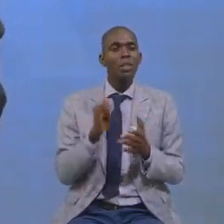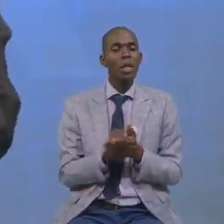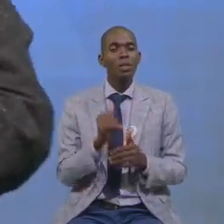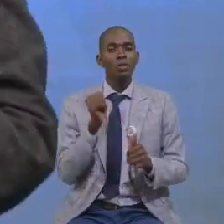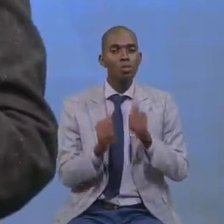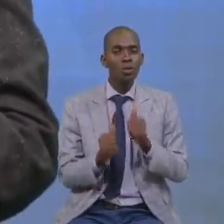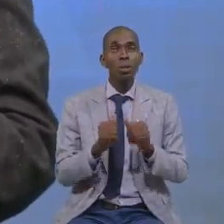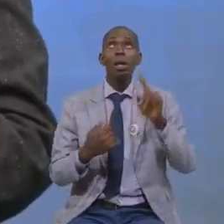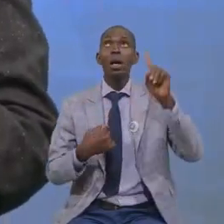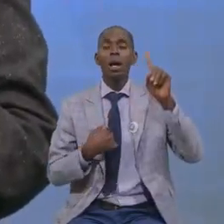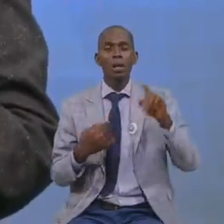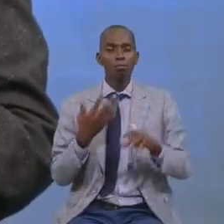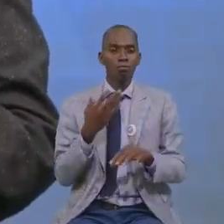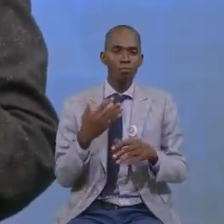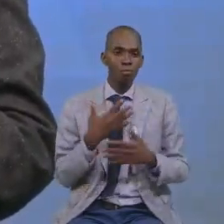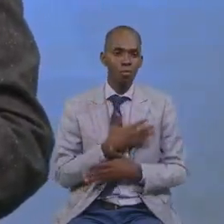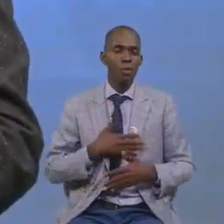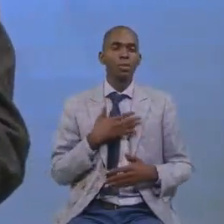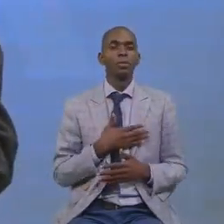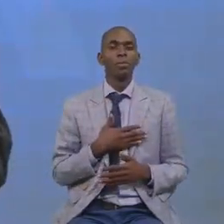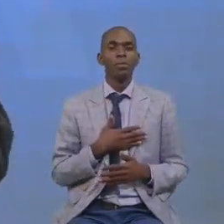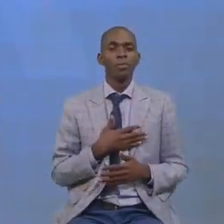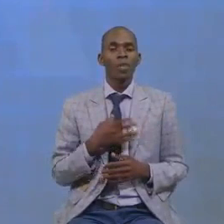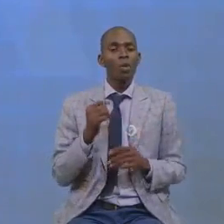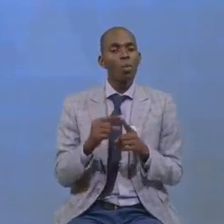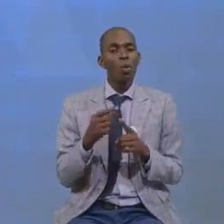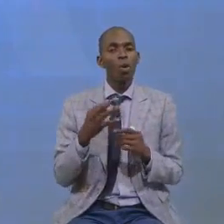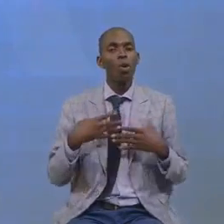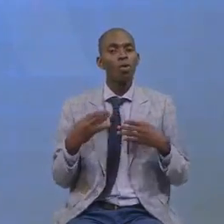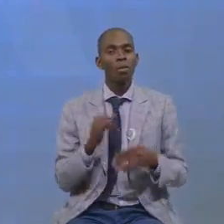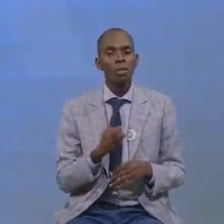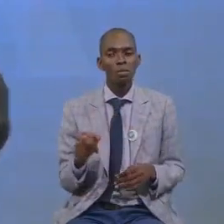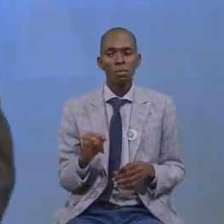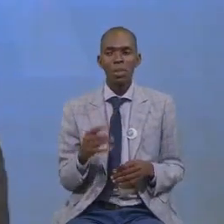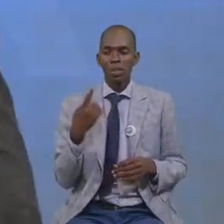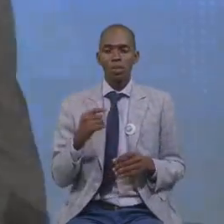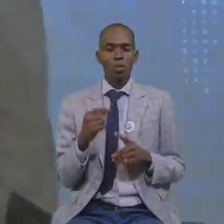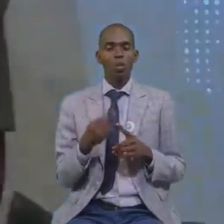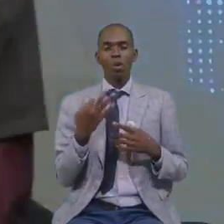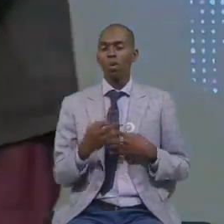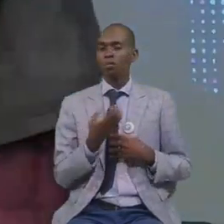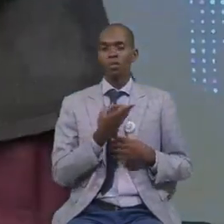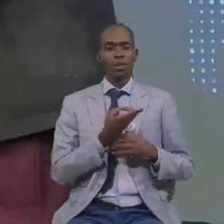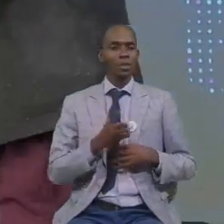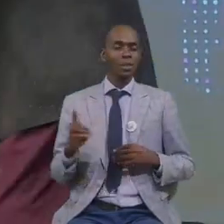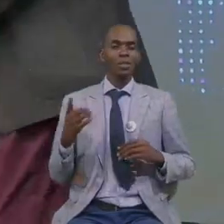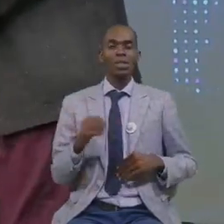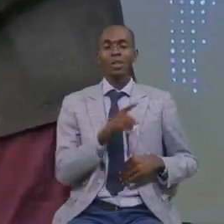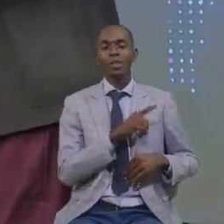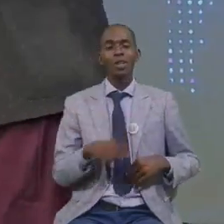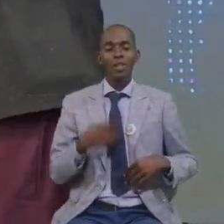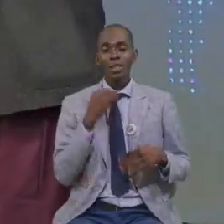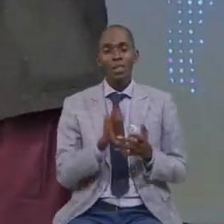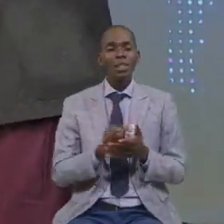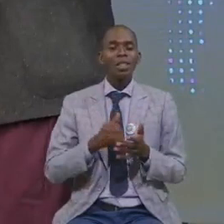which I please. The word of healing, the word of deliverance. The Lord says it will come